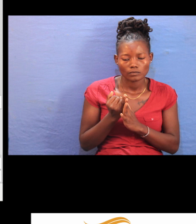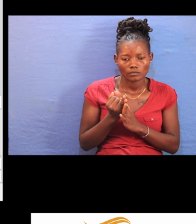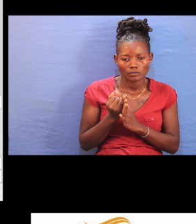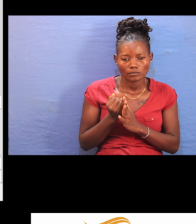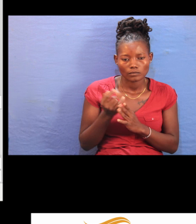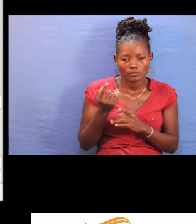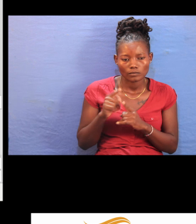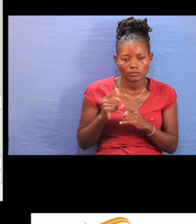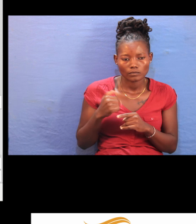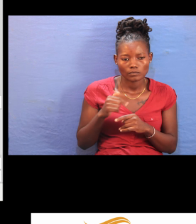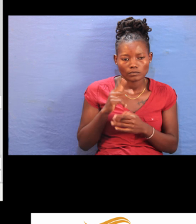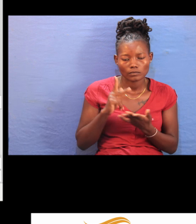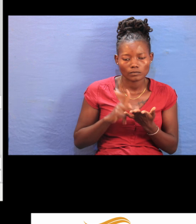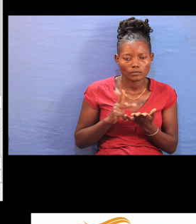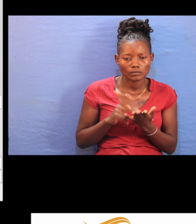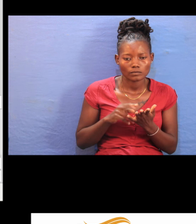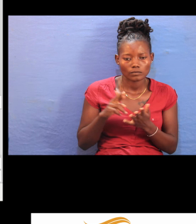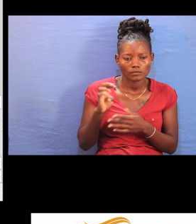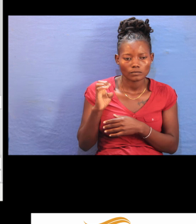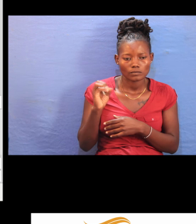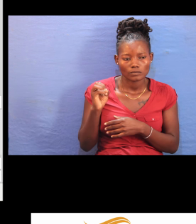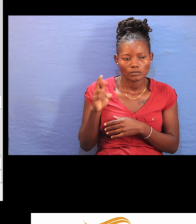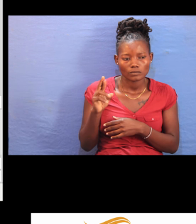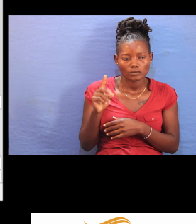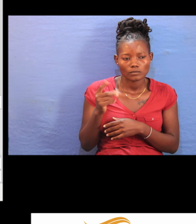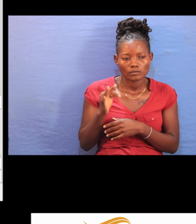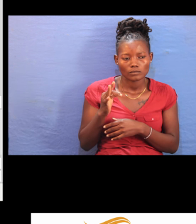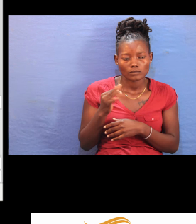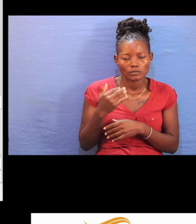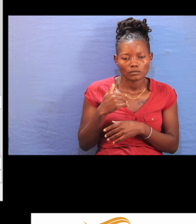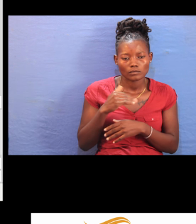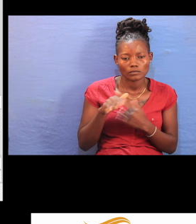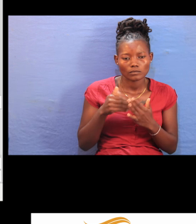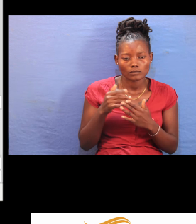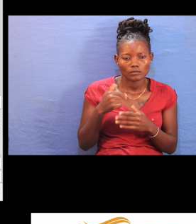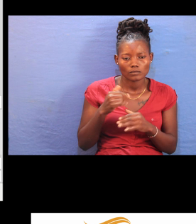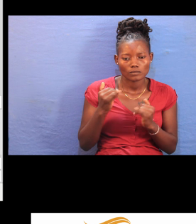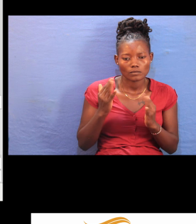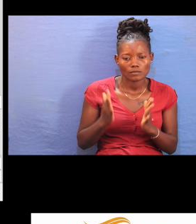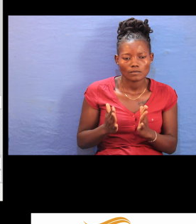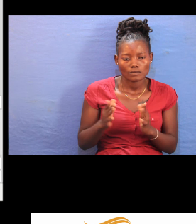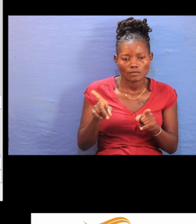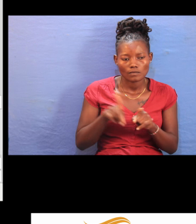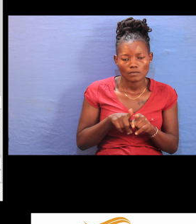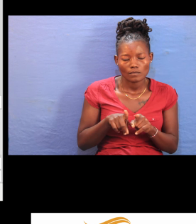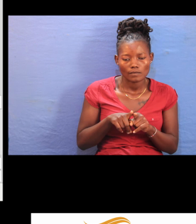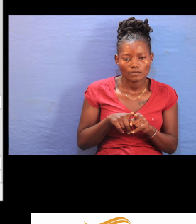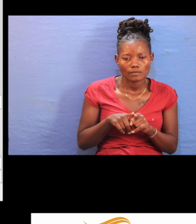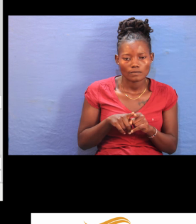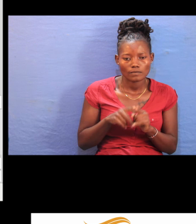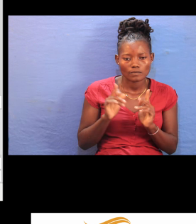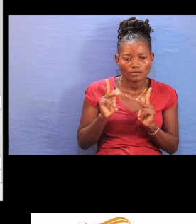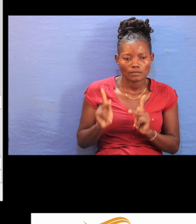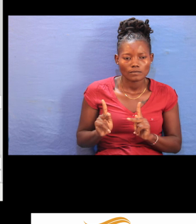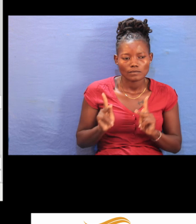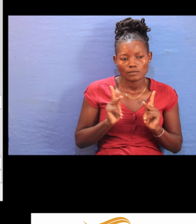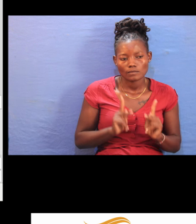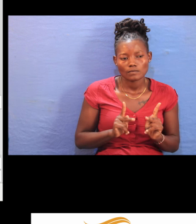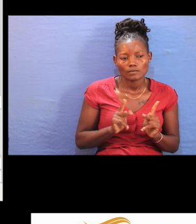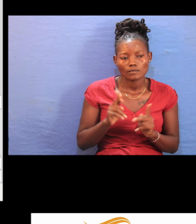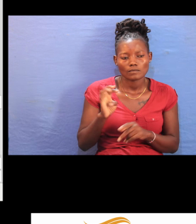But we keep a record of all our lifts, in other words, and we keep personal records